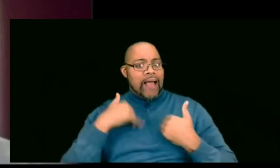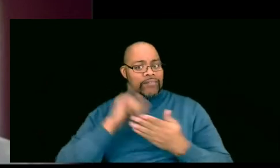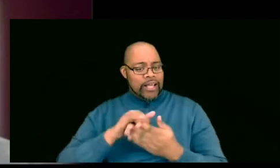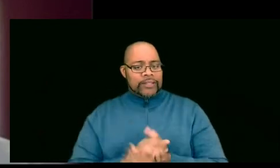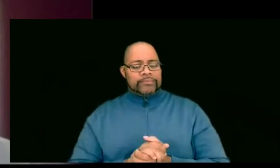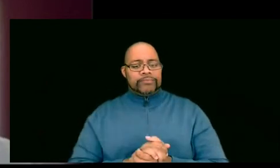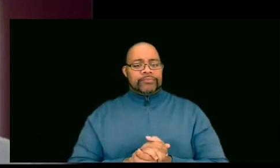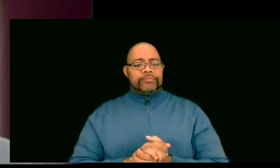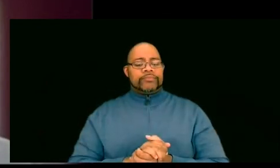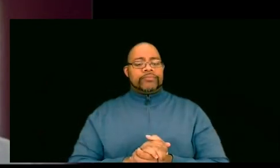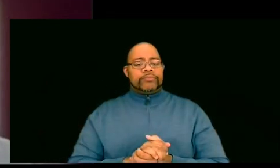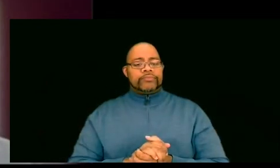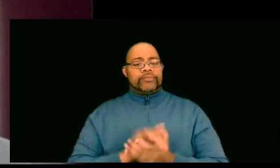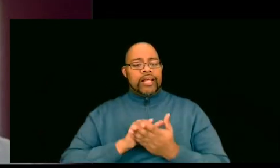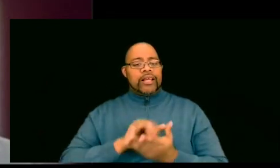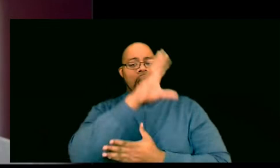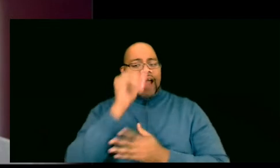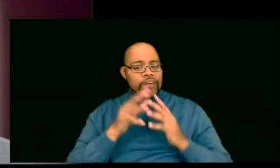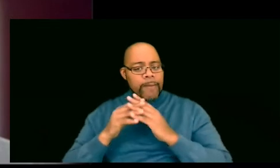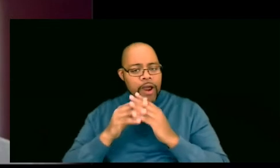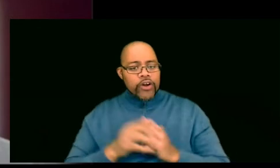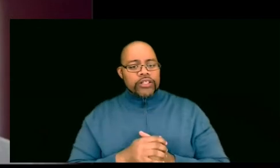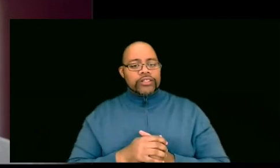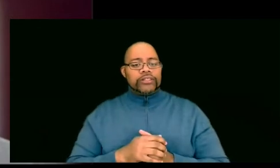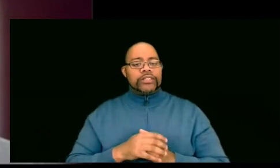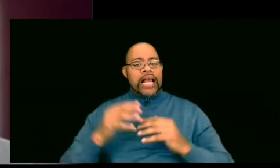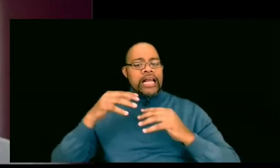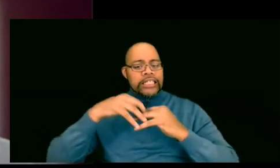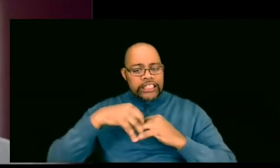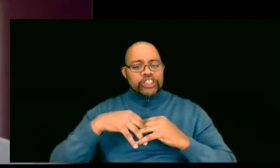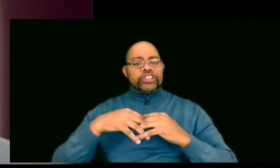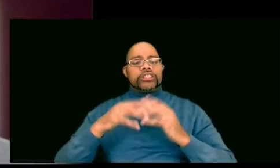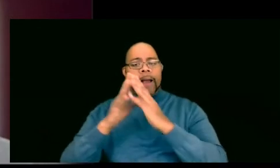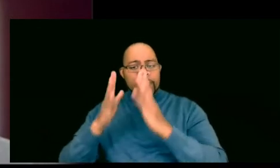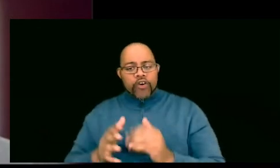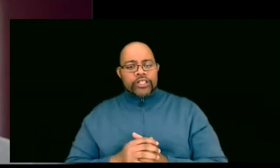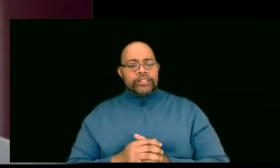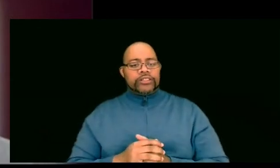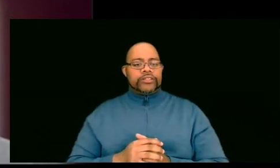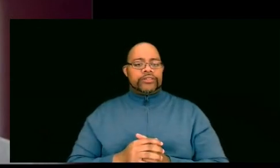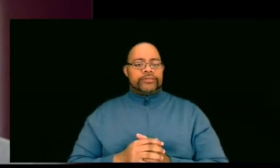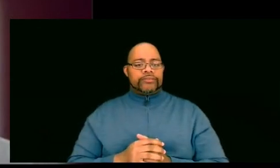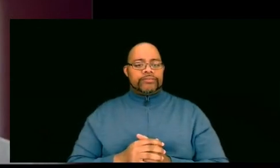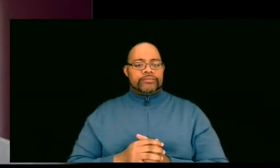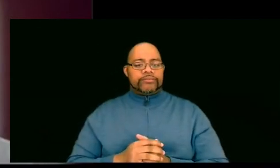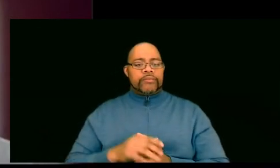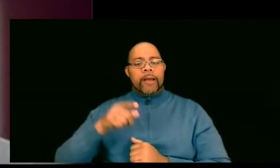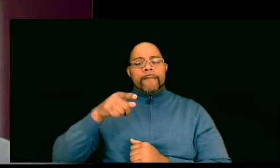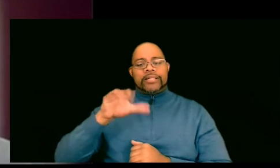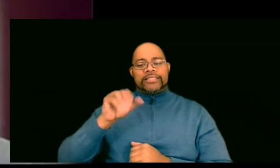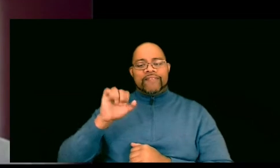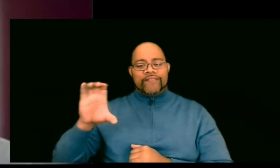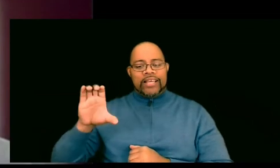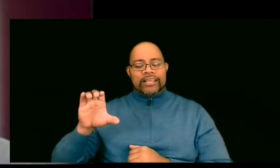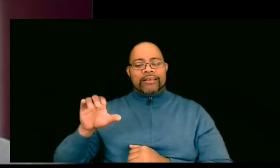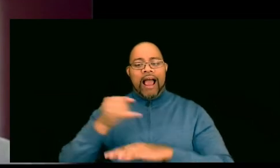still do. And that is African Americans, Native Americans, or indigenous